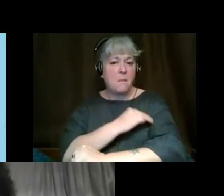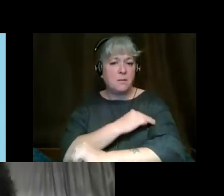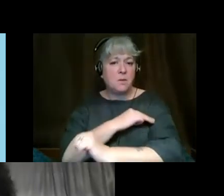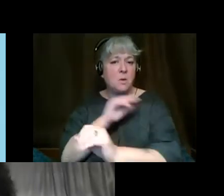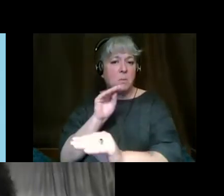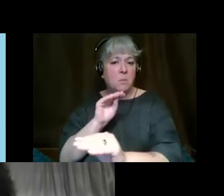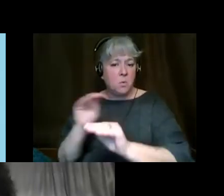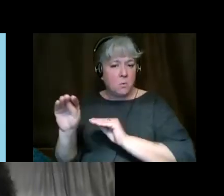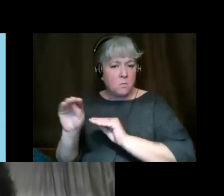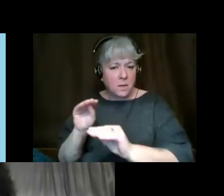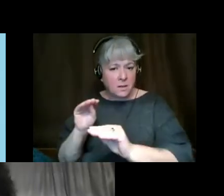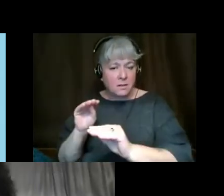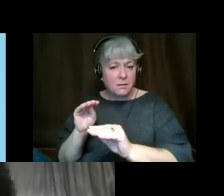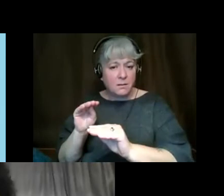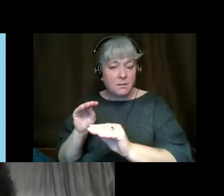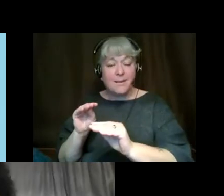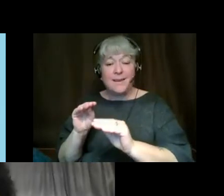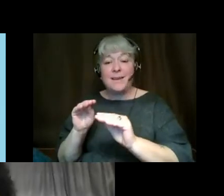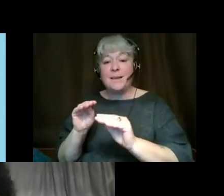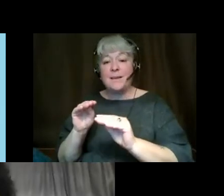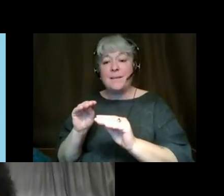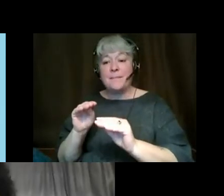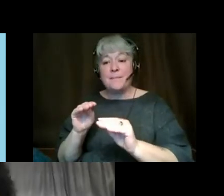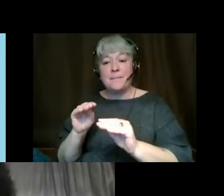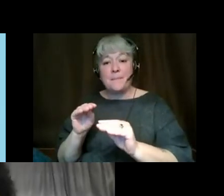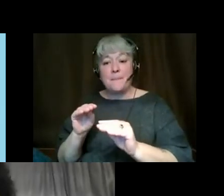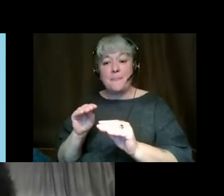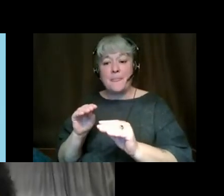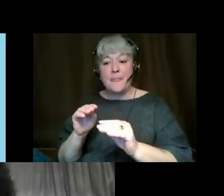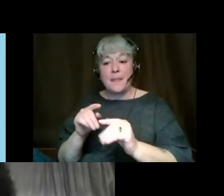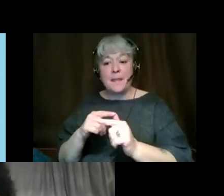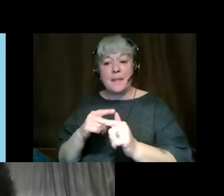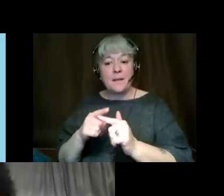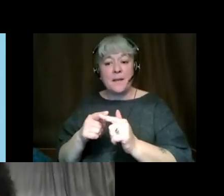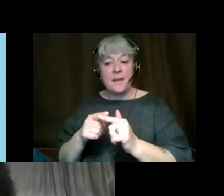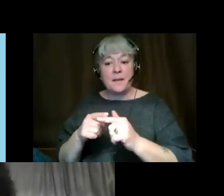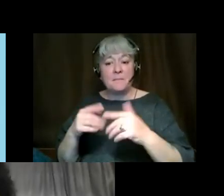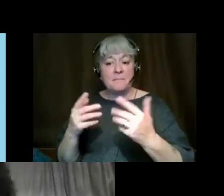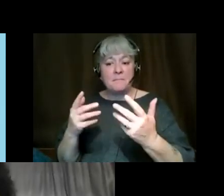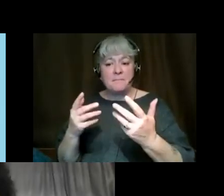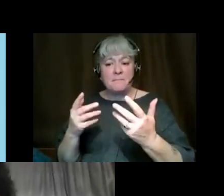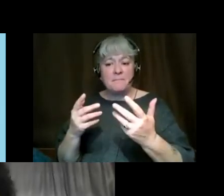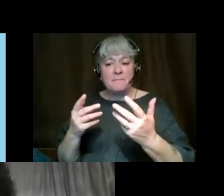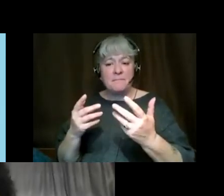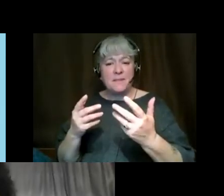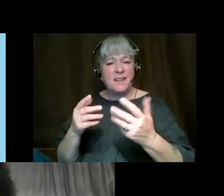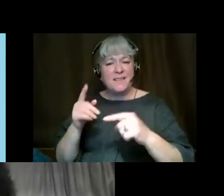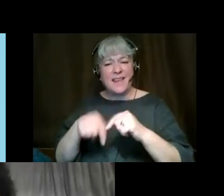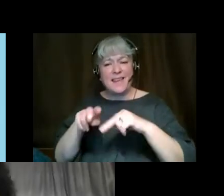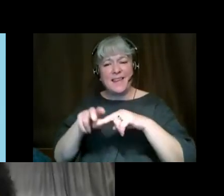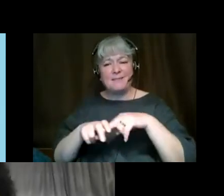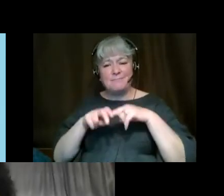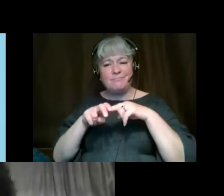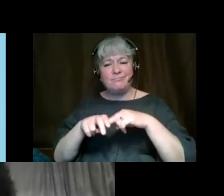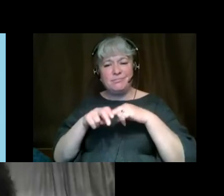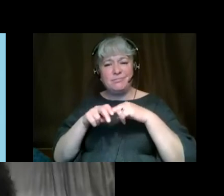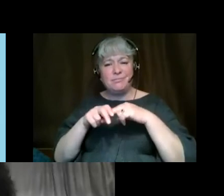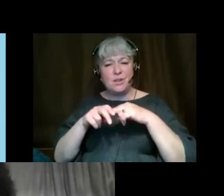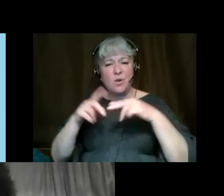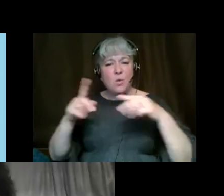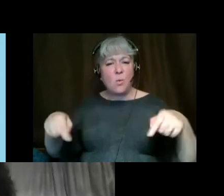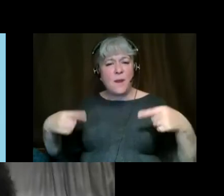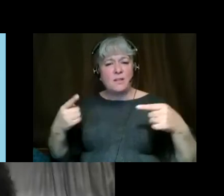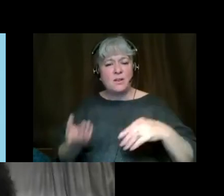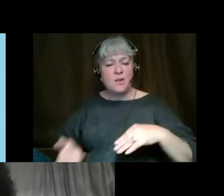movement, they cannot be in a wheelchair all day. they can't